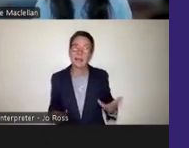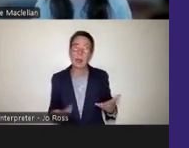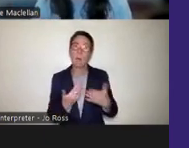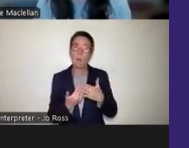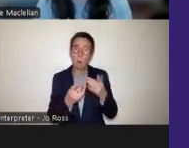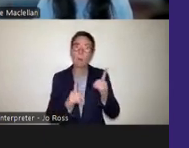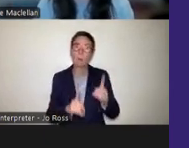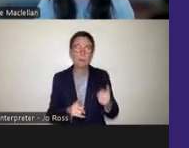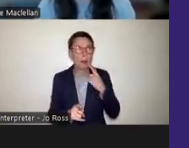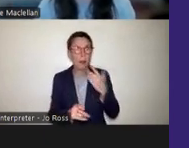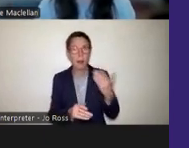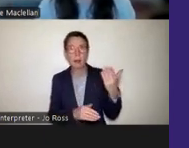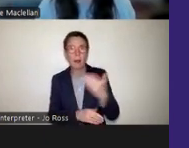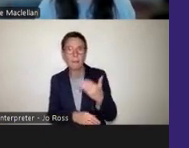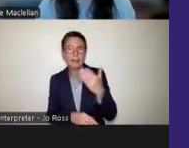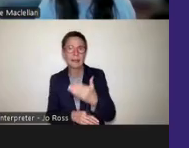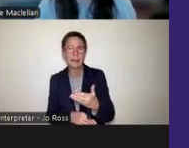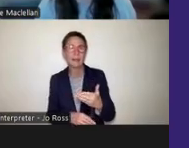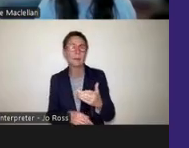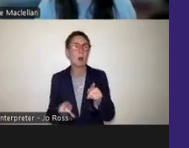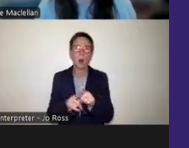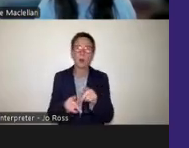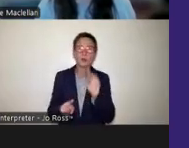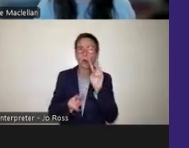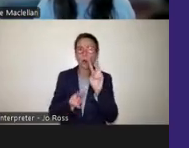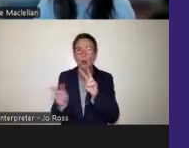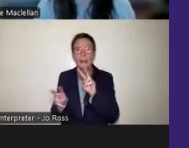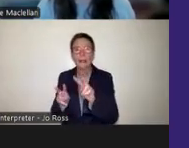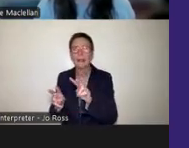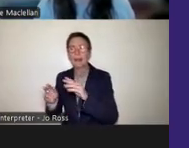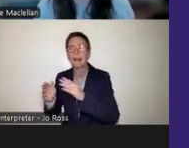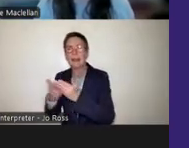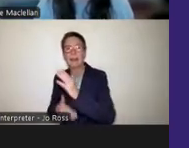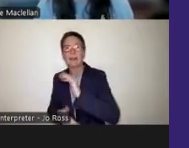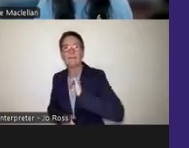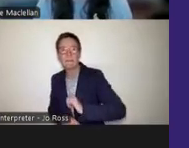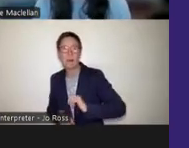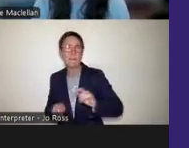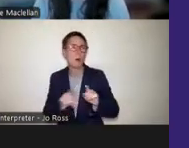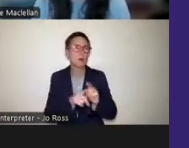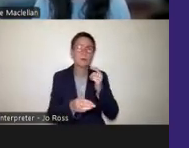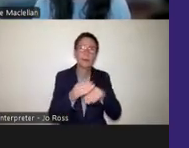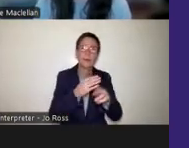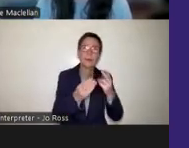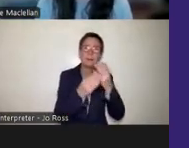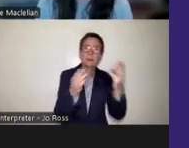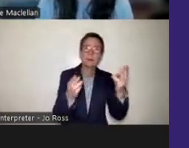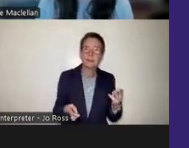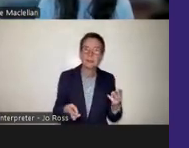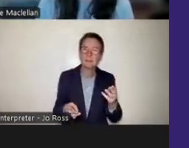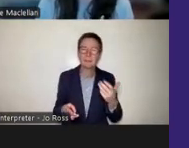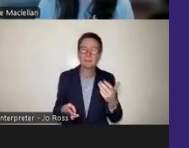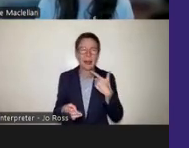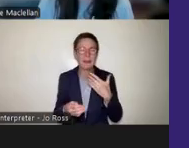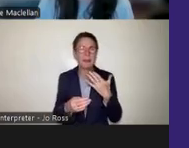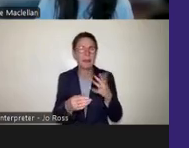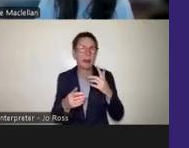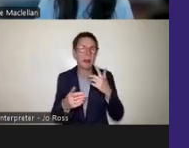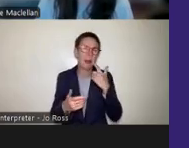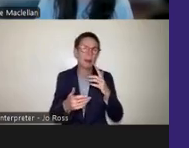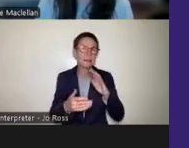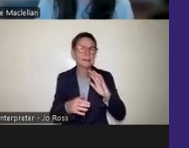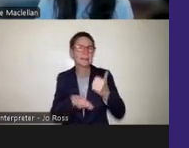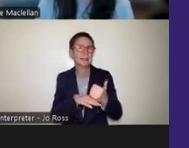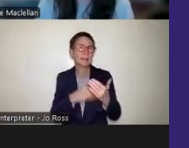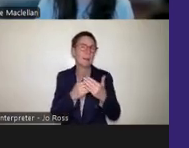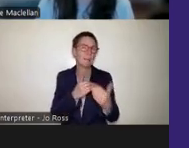the farm, but also looking around the museum. They've also engaged way more kind of child-friendly activities in the